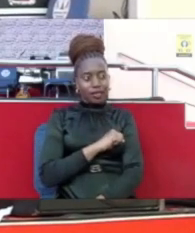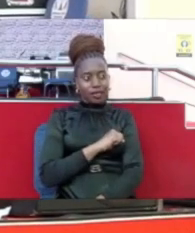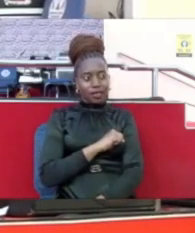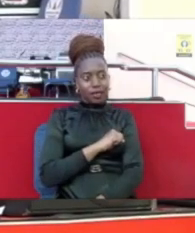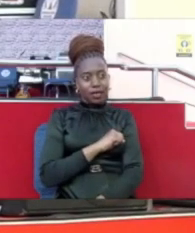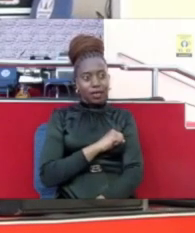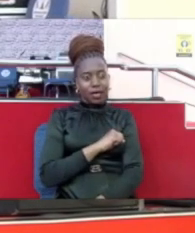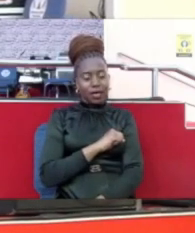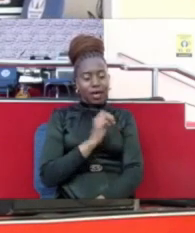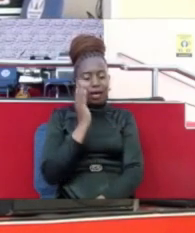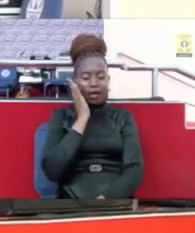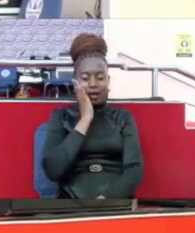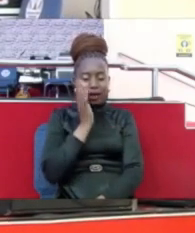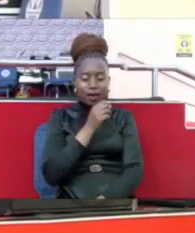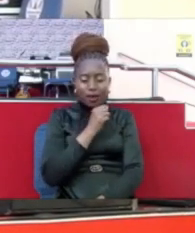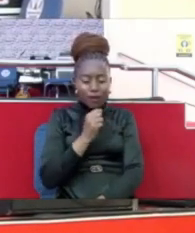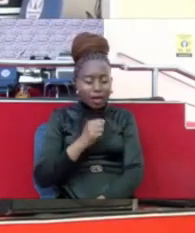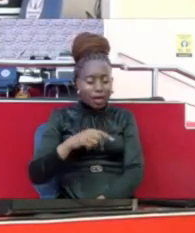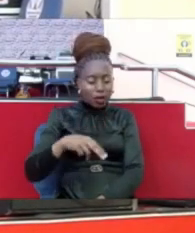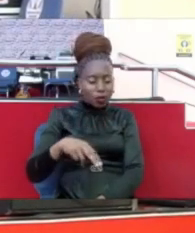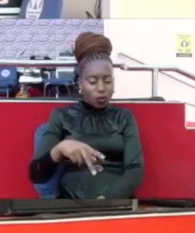And she would walk like this.